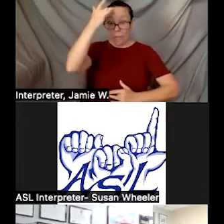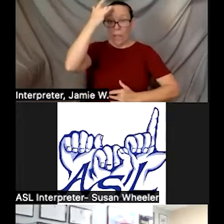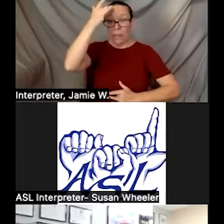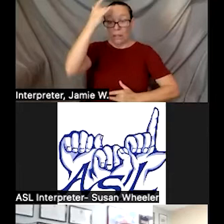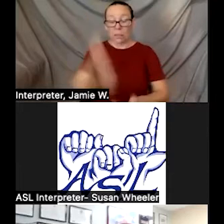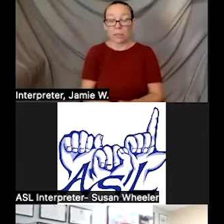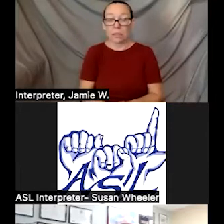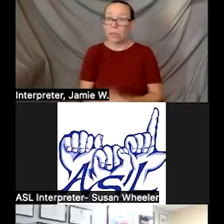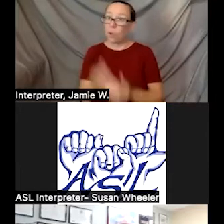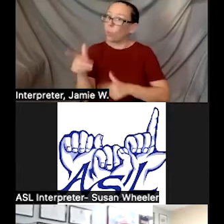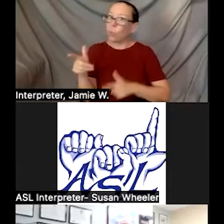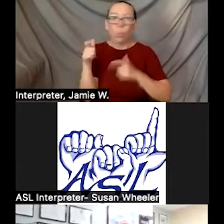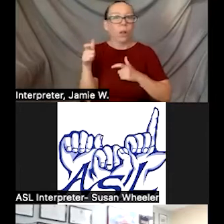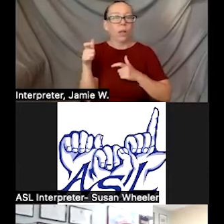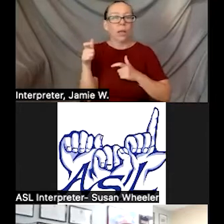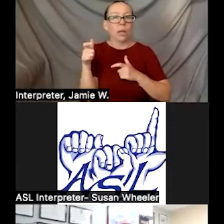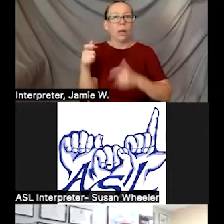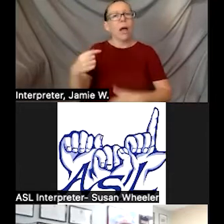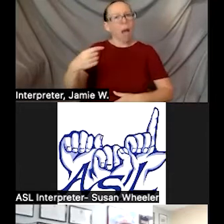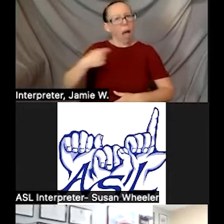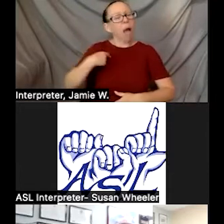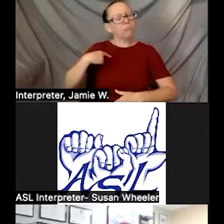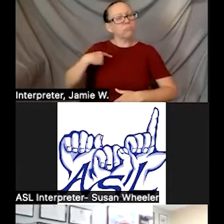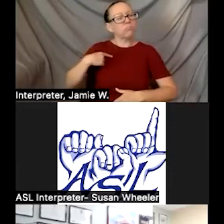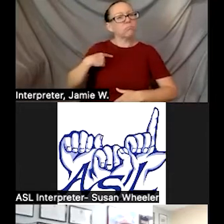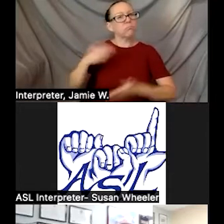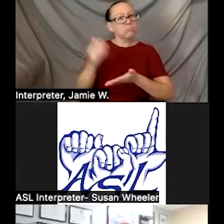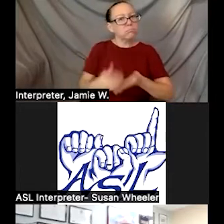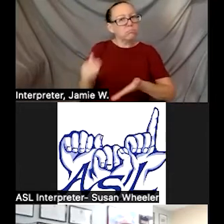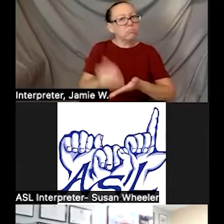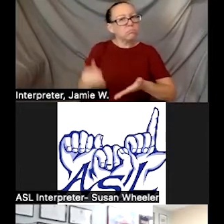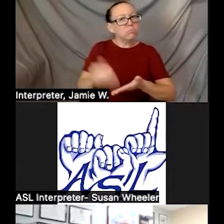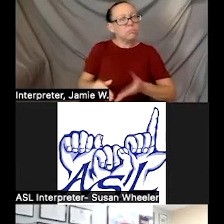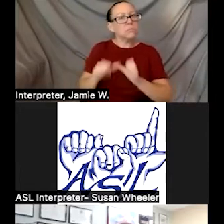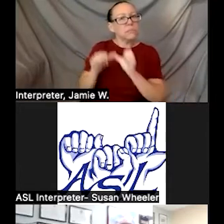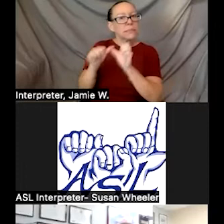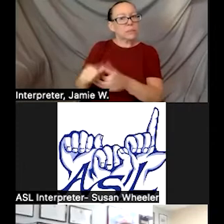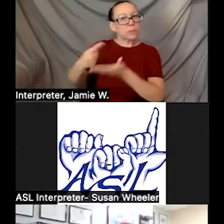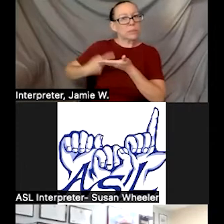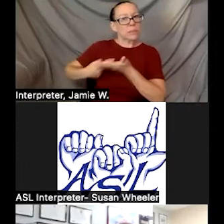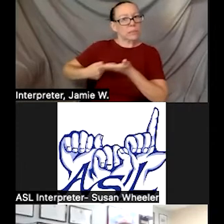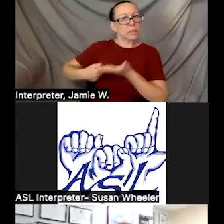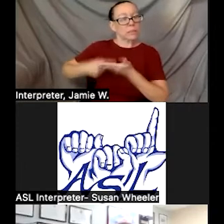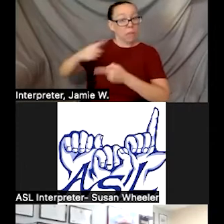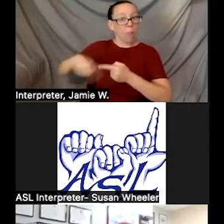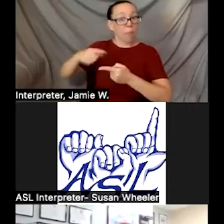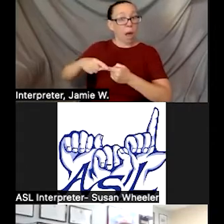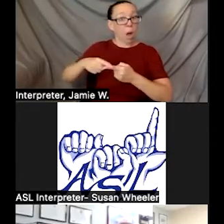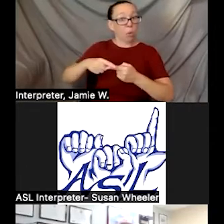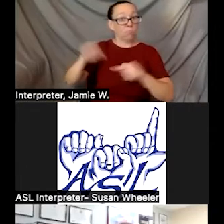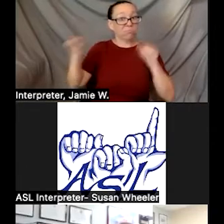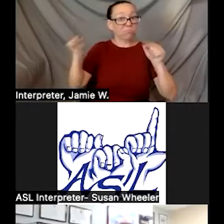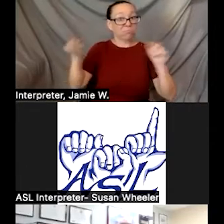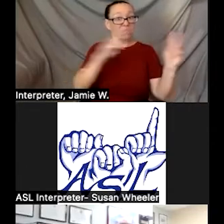with some very long-term discussions, serious discussions about that, because the volume